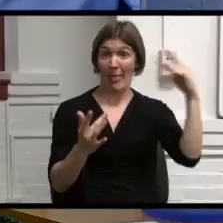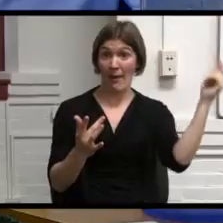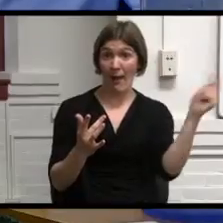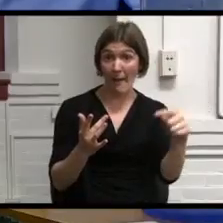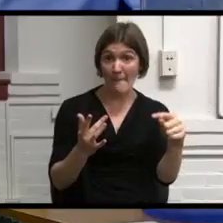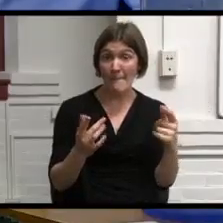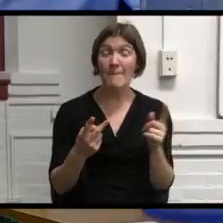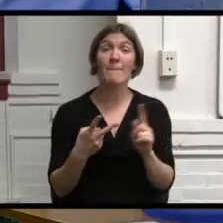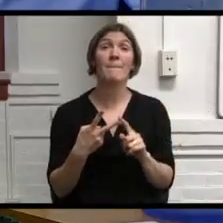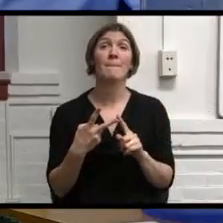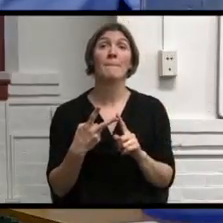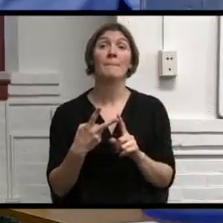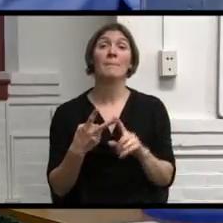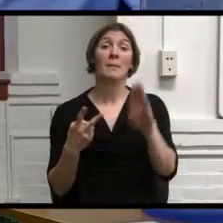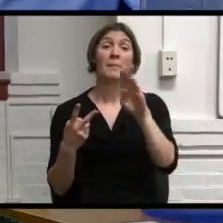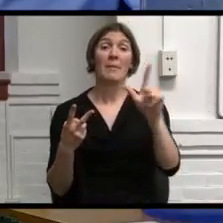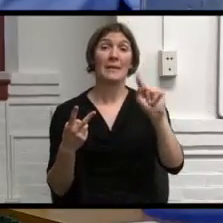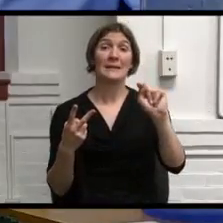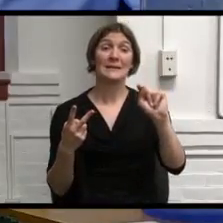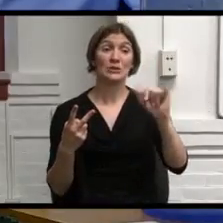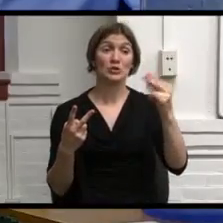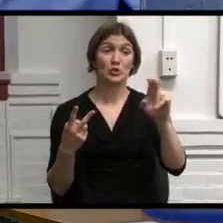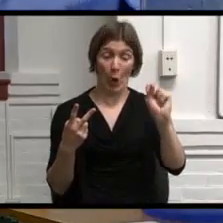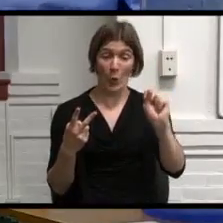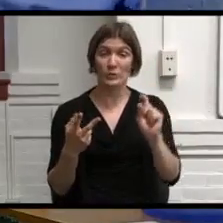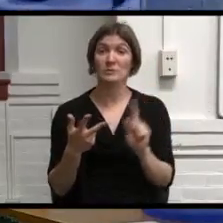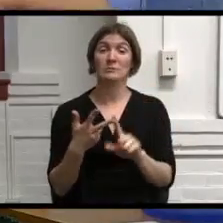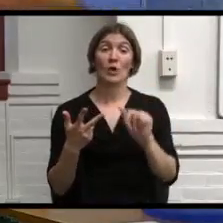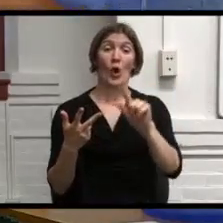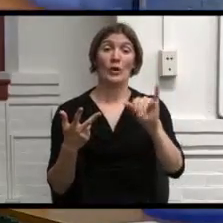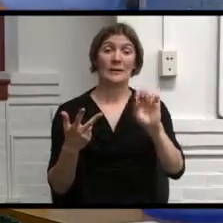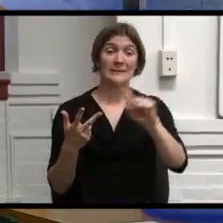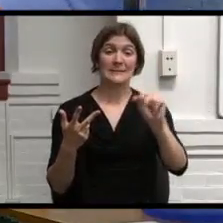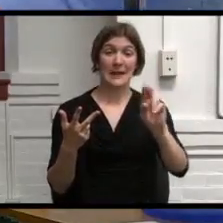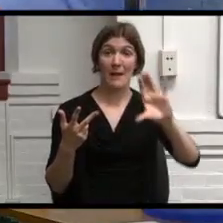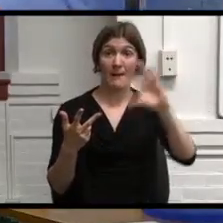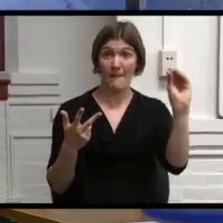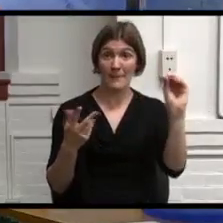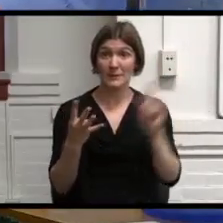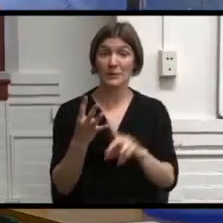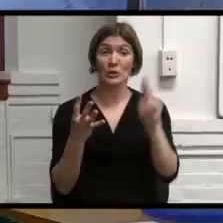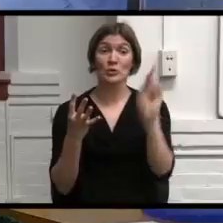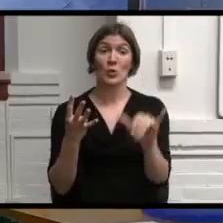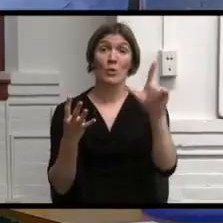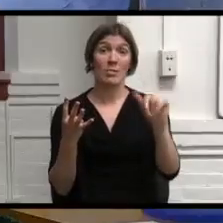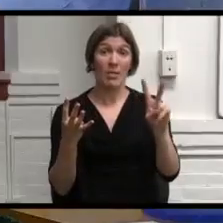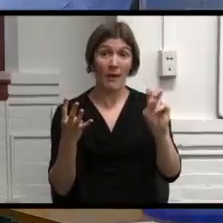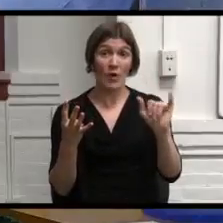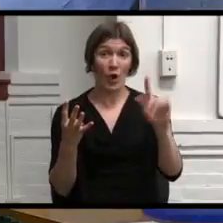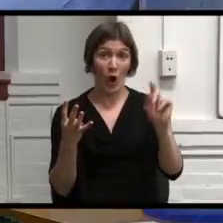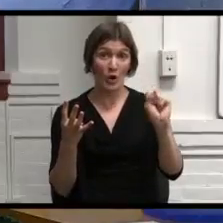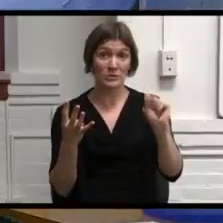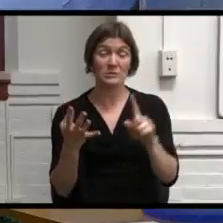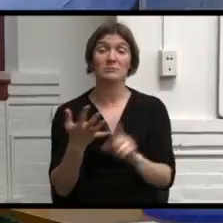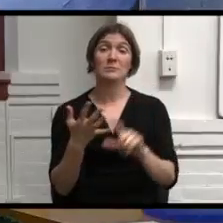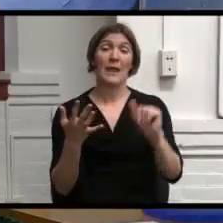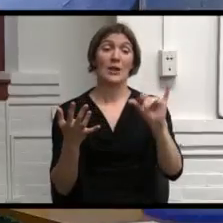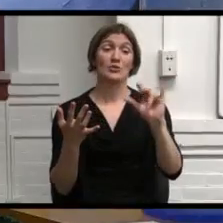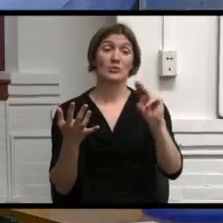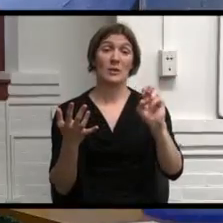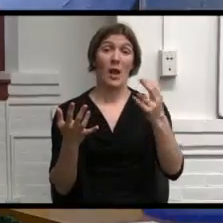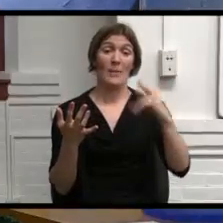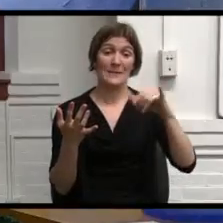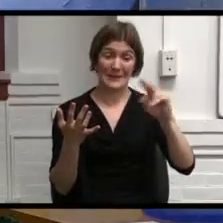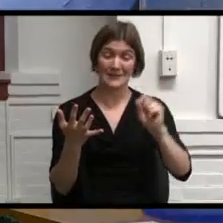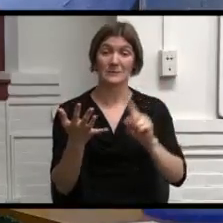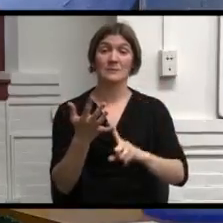Ballet, Bill T. Jones, Arnie Zane Company, New York Live Arts, Adrian Hawkins,